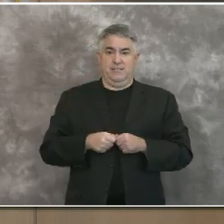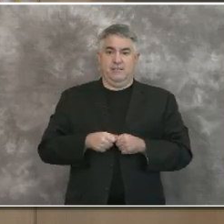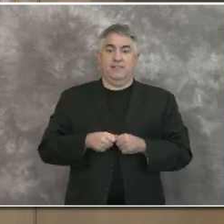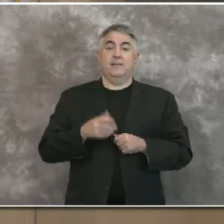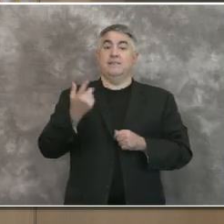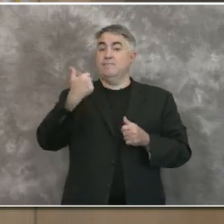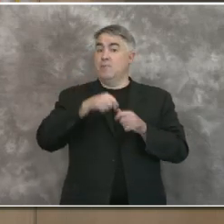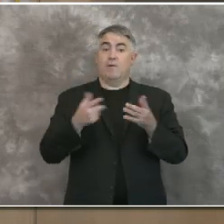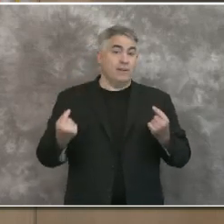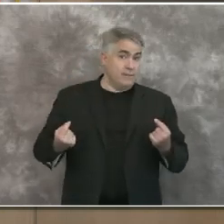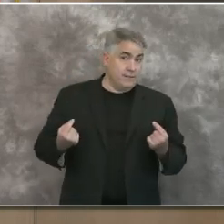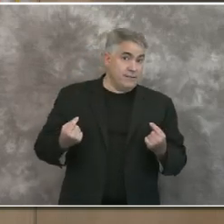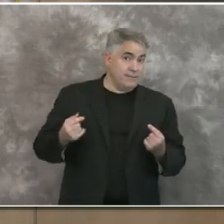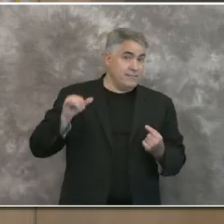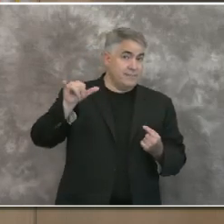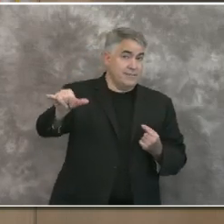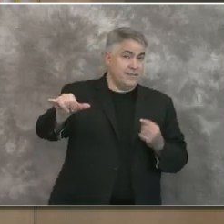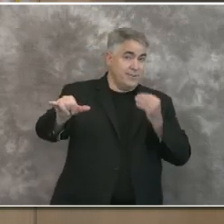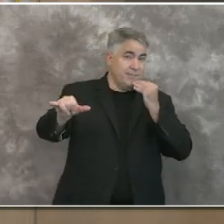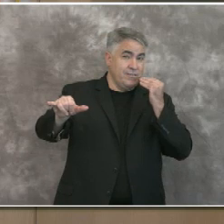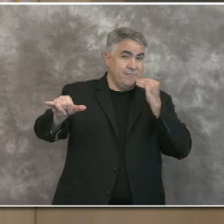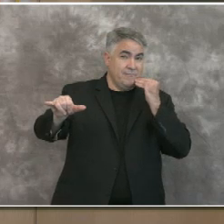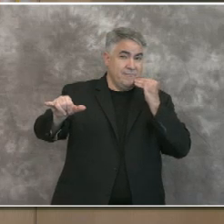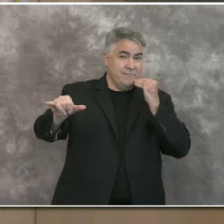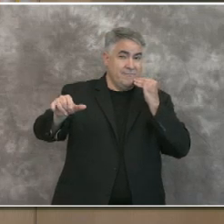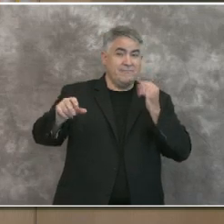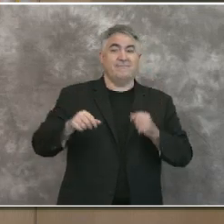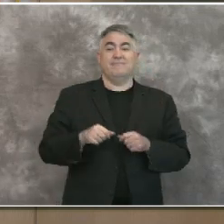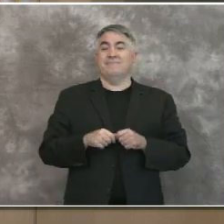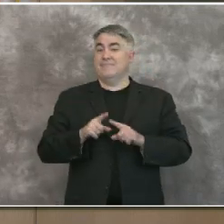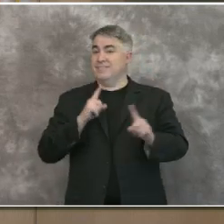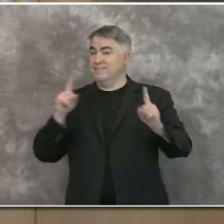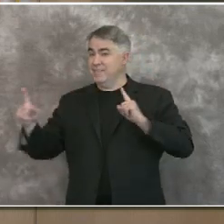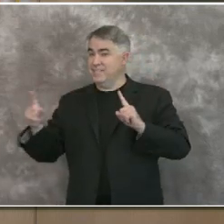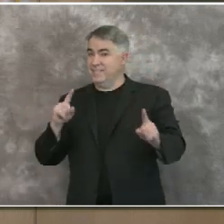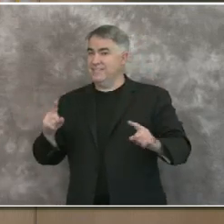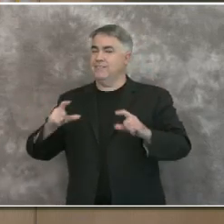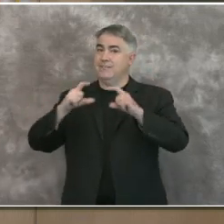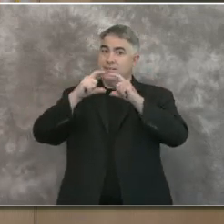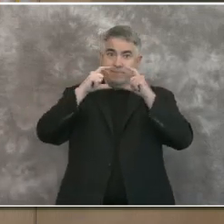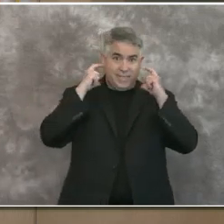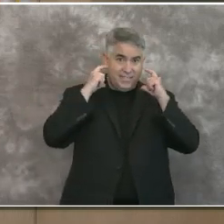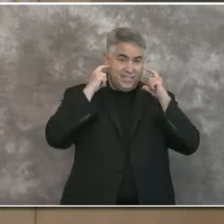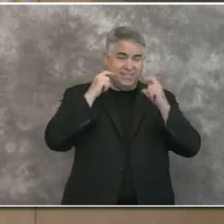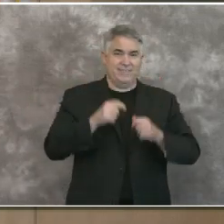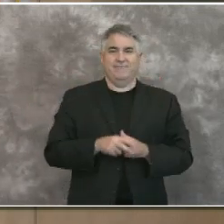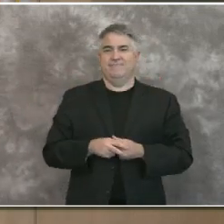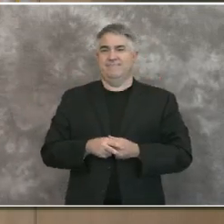remember to stay in place, maintain space, and cover your face. Thank you.